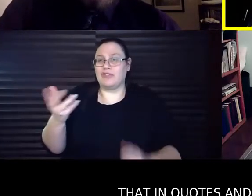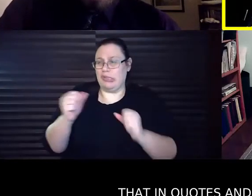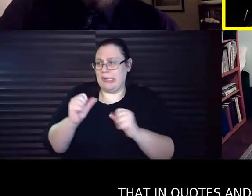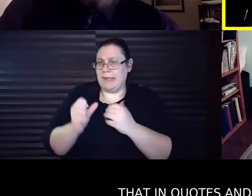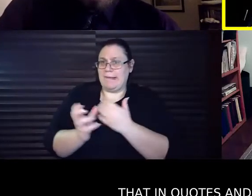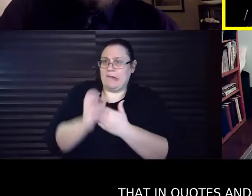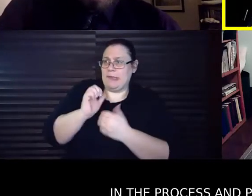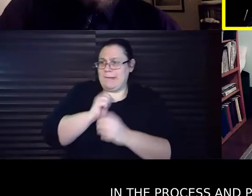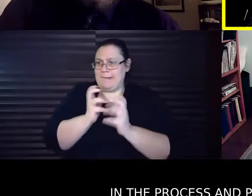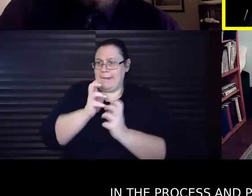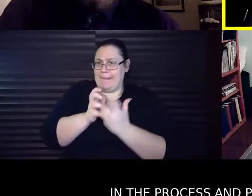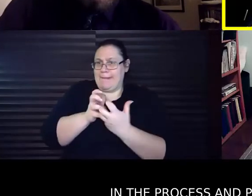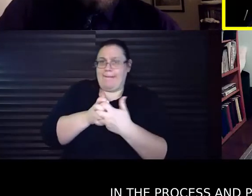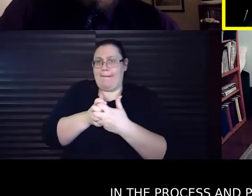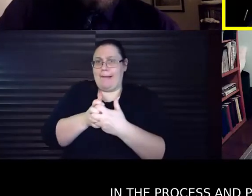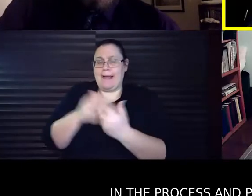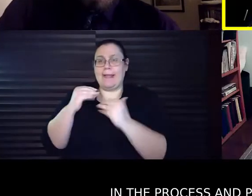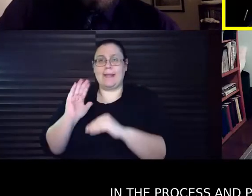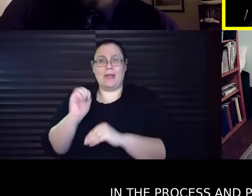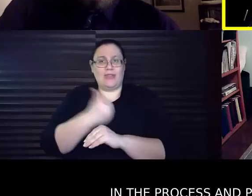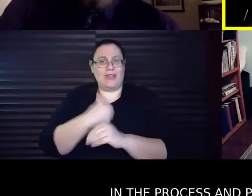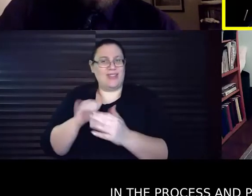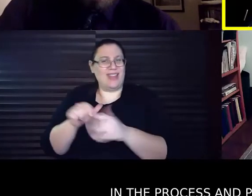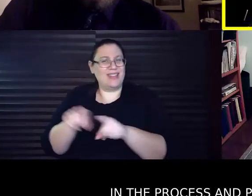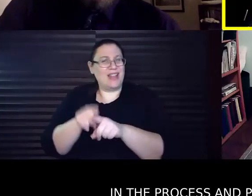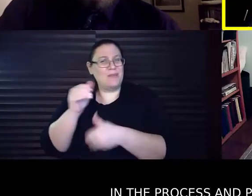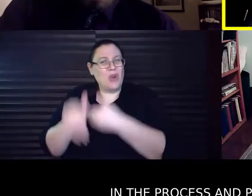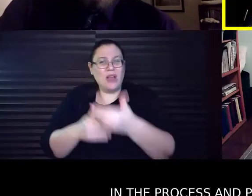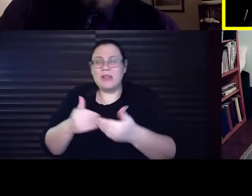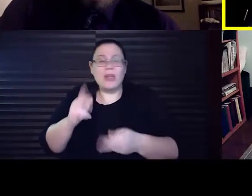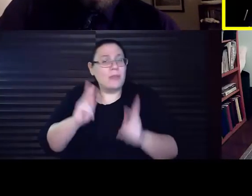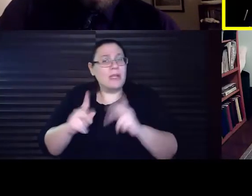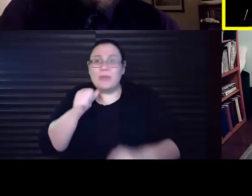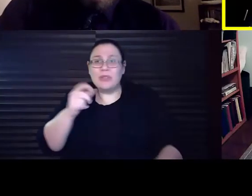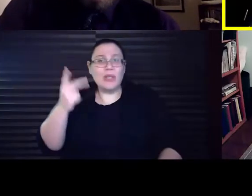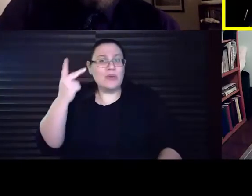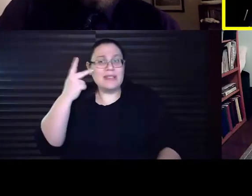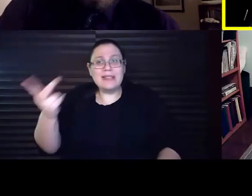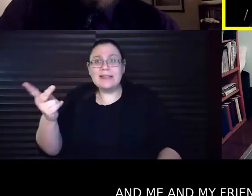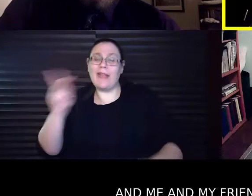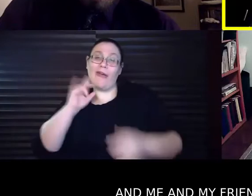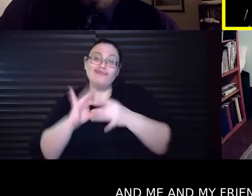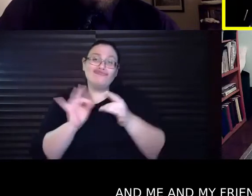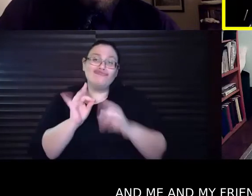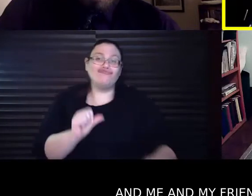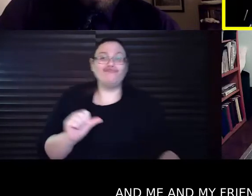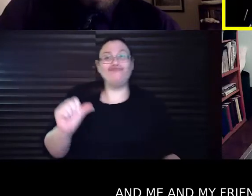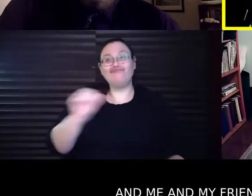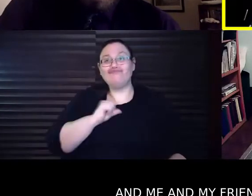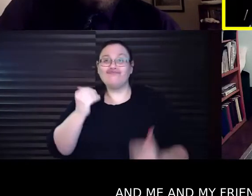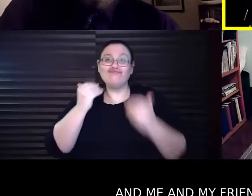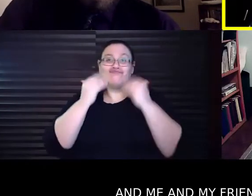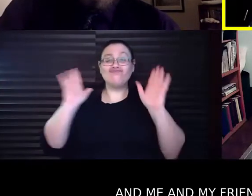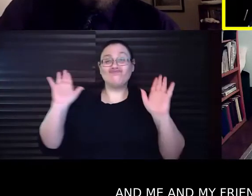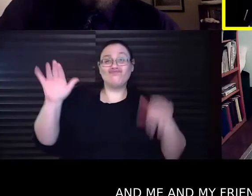and kind of limit ourselves in the process. And people don't get to see the feistiness and the sass and the attitude that